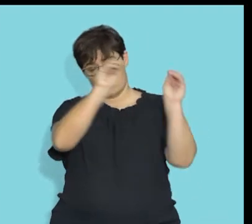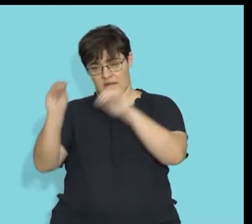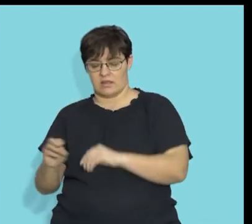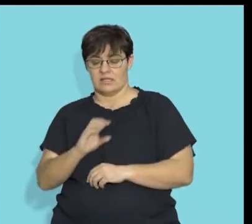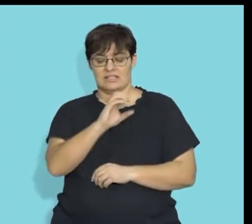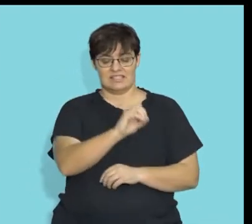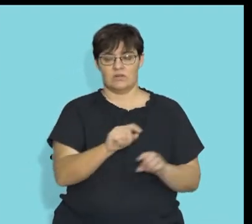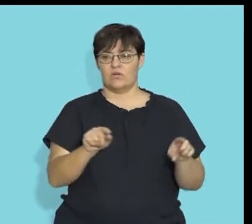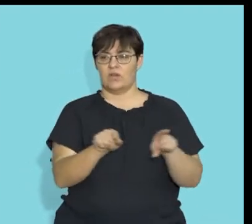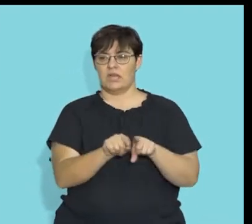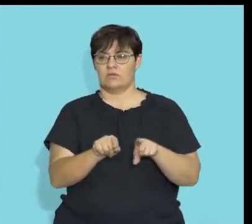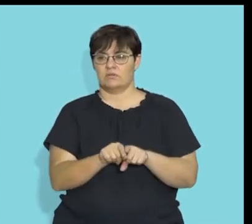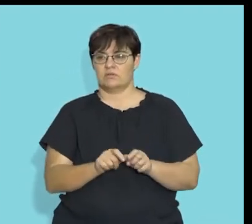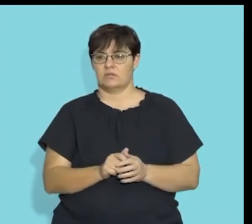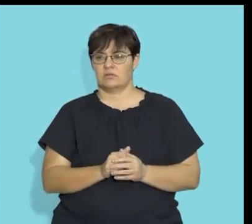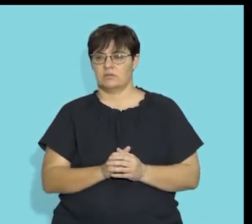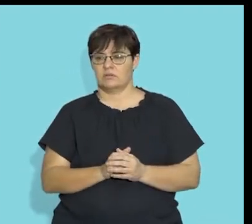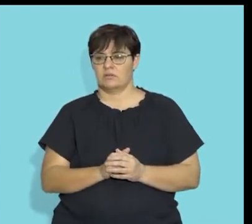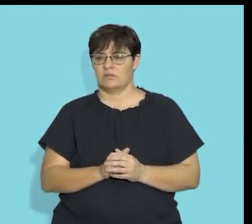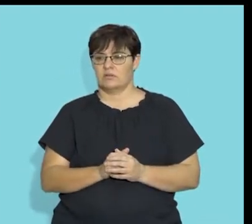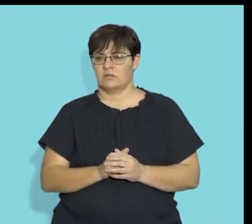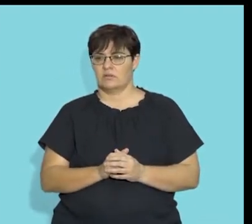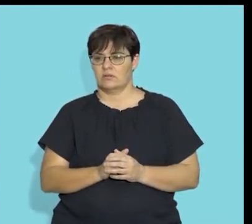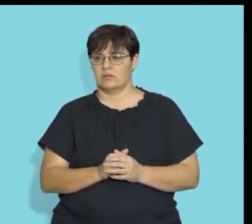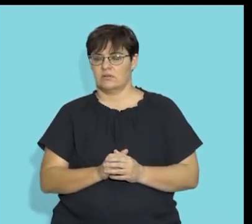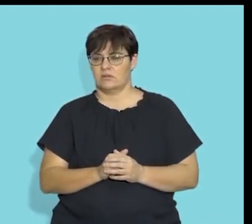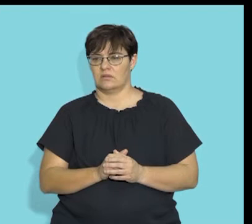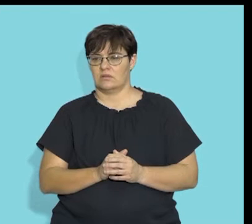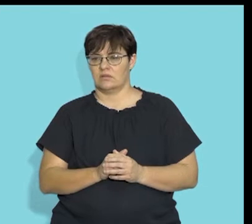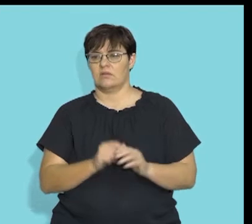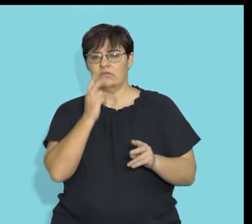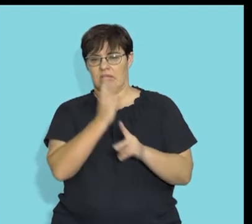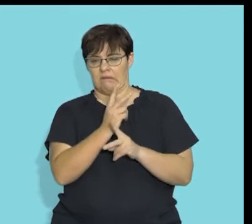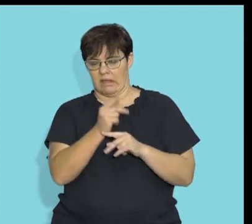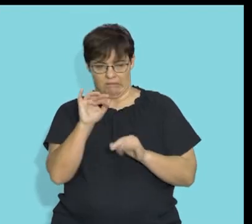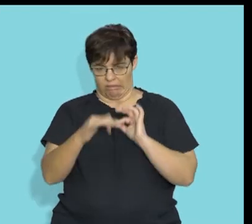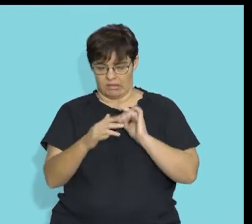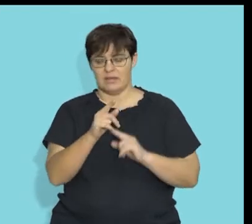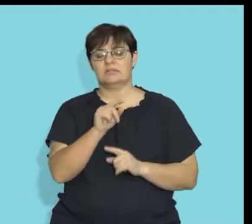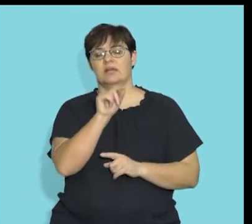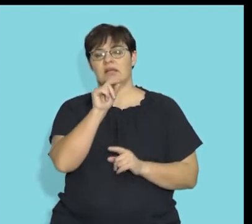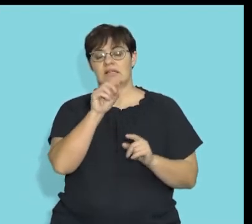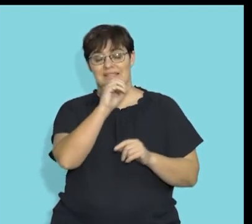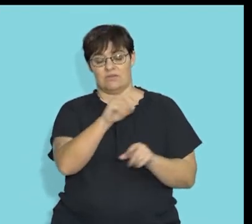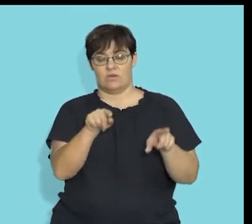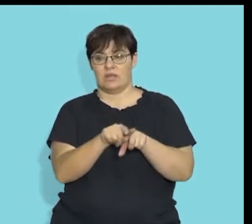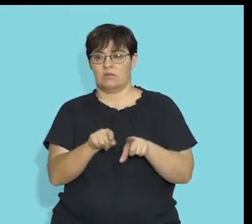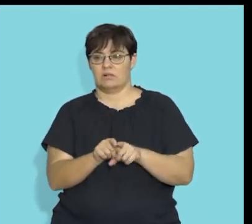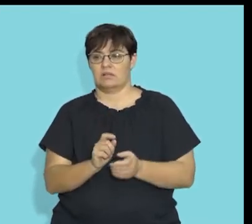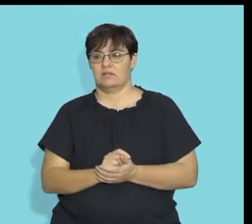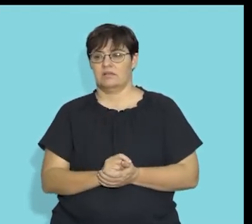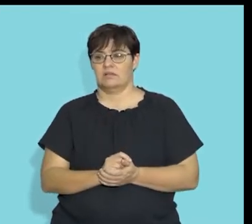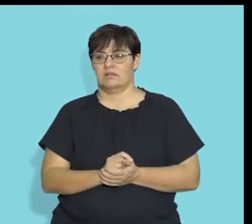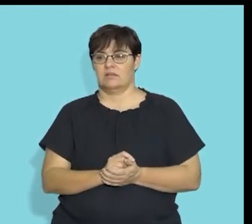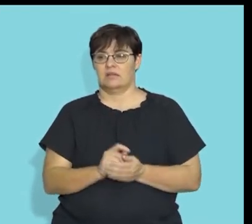25,939. So it's going to be 0 is equal, oh, sorry guys, that equals looks a bit weird. Let's try that again. 0